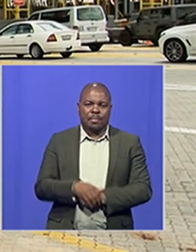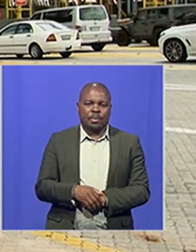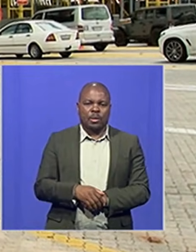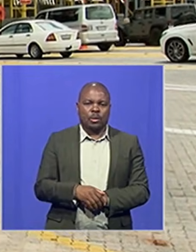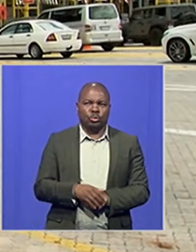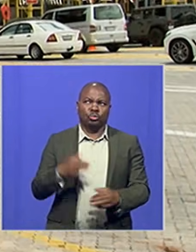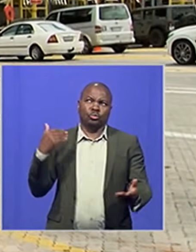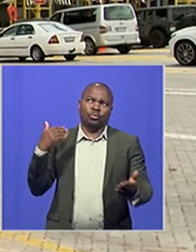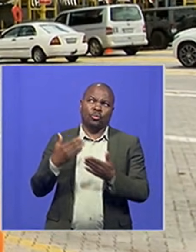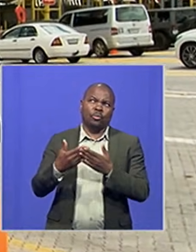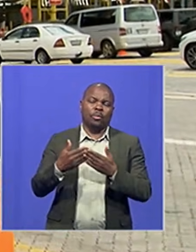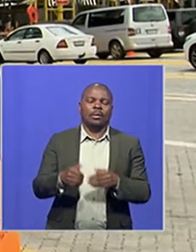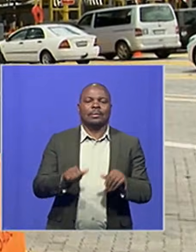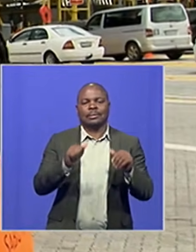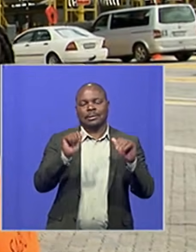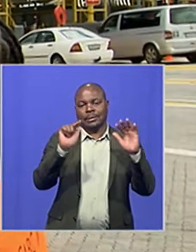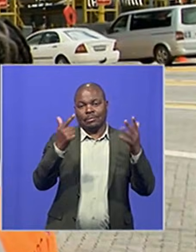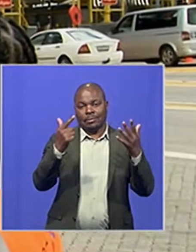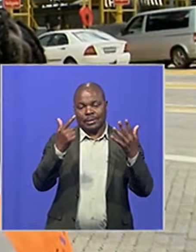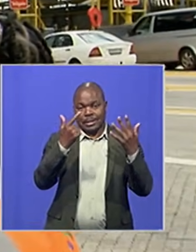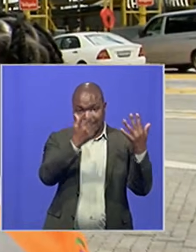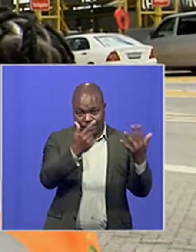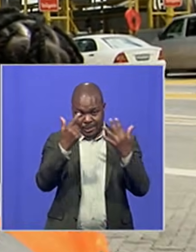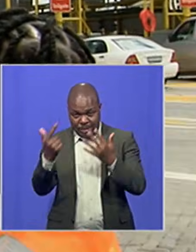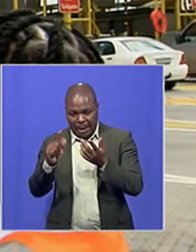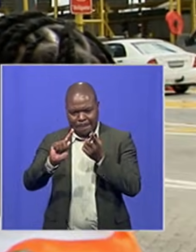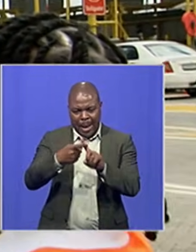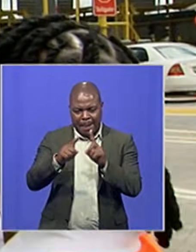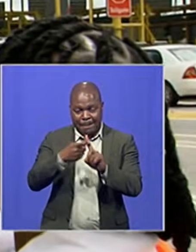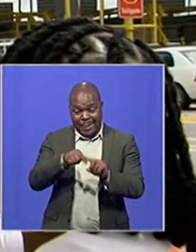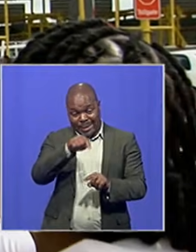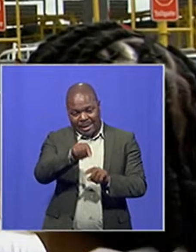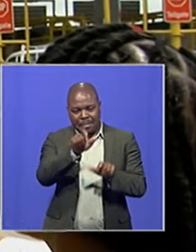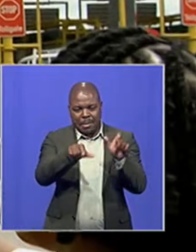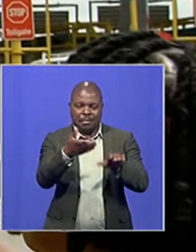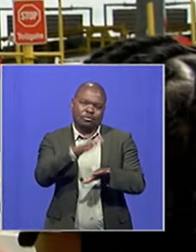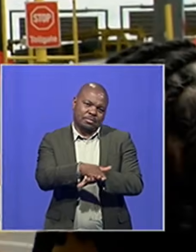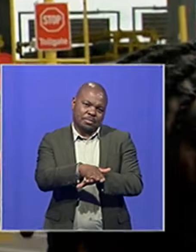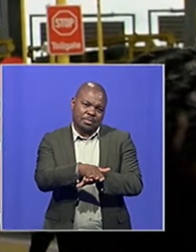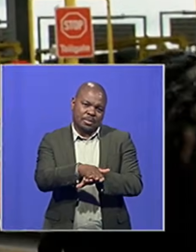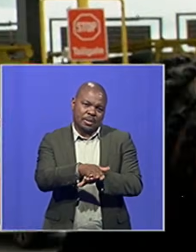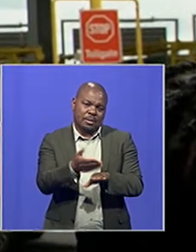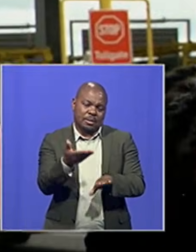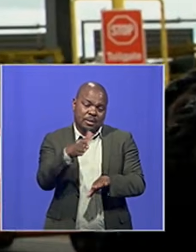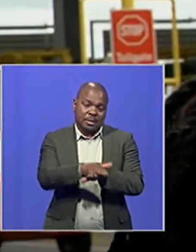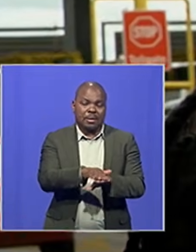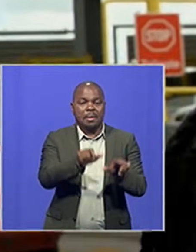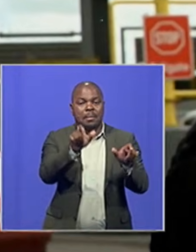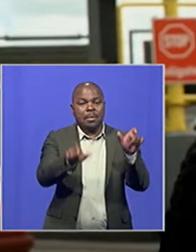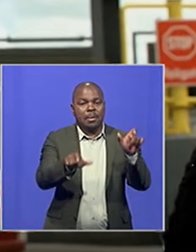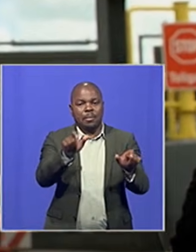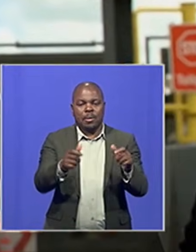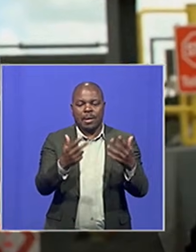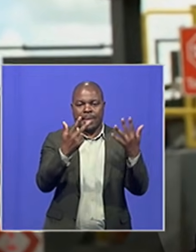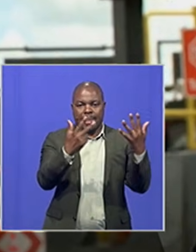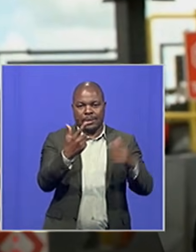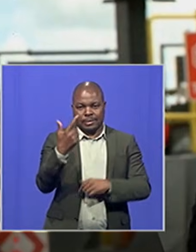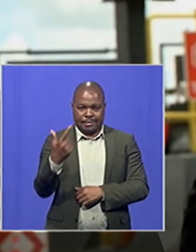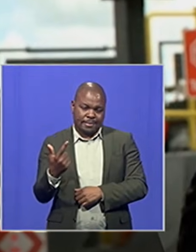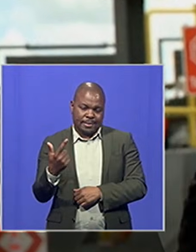had 77 crashes, 77 fatal crashes, which resulted in 87